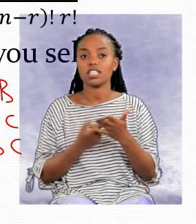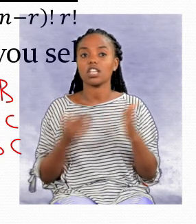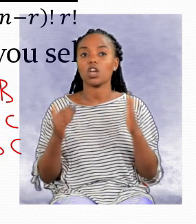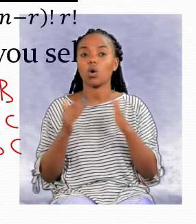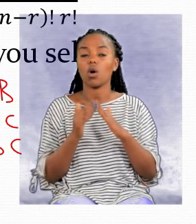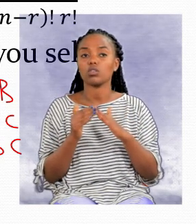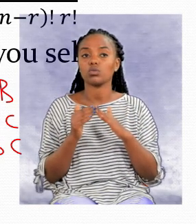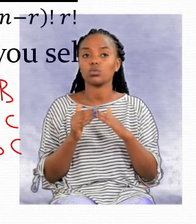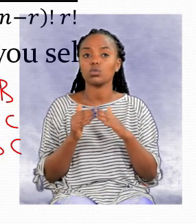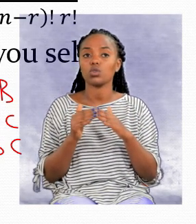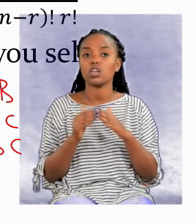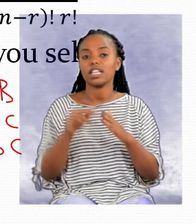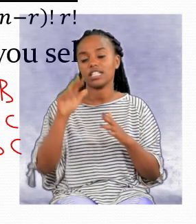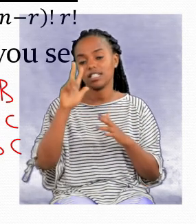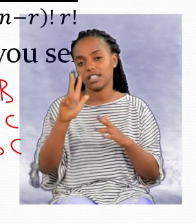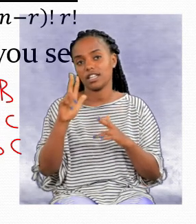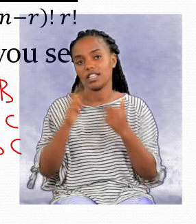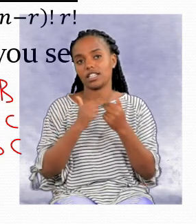to this